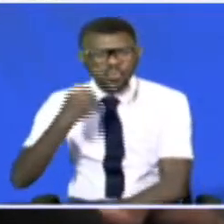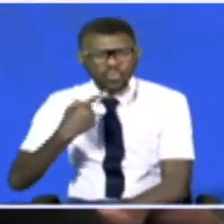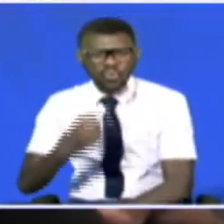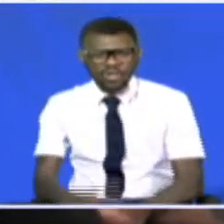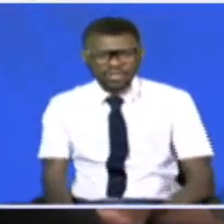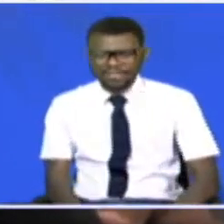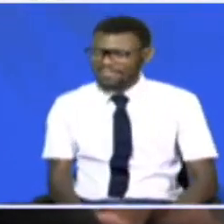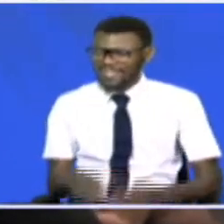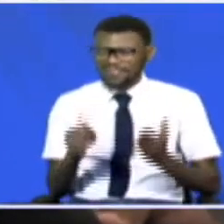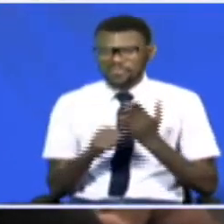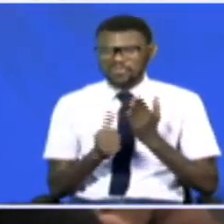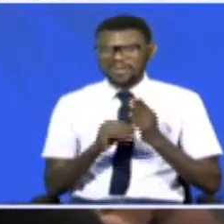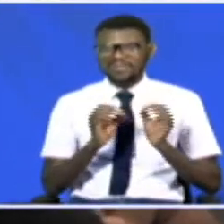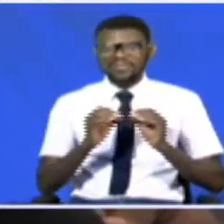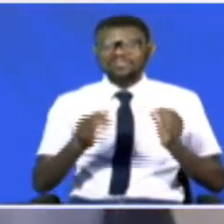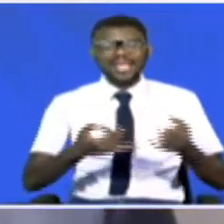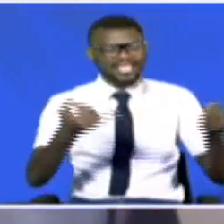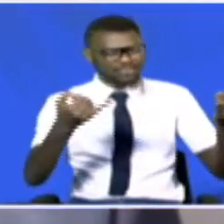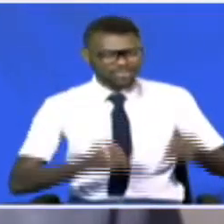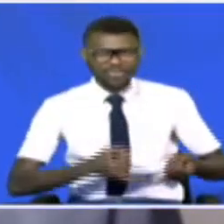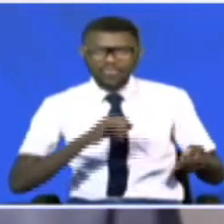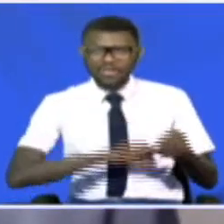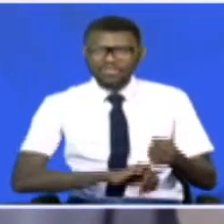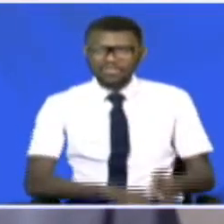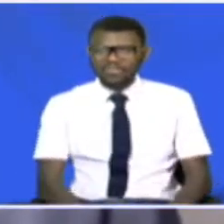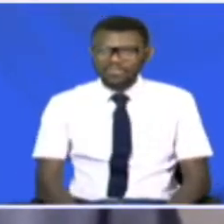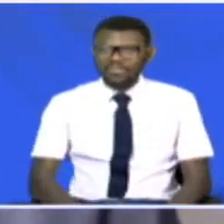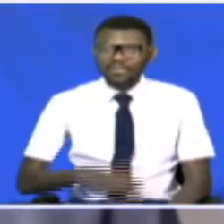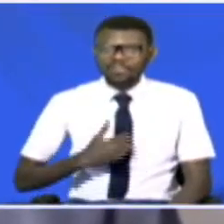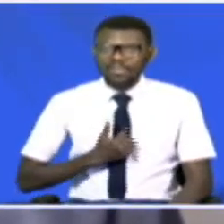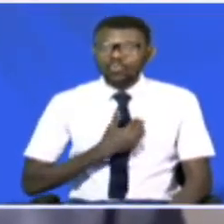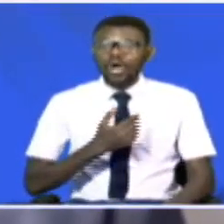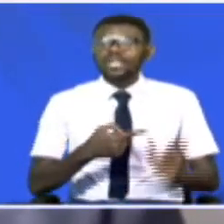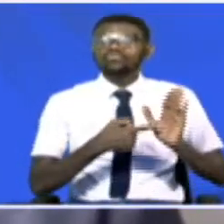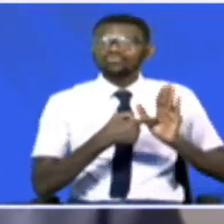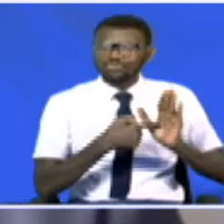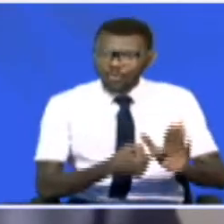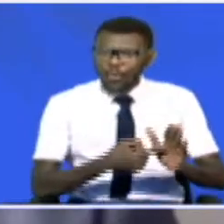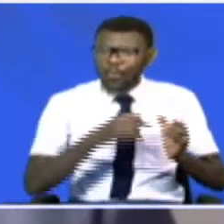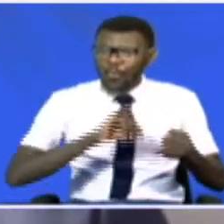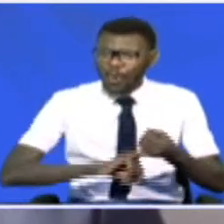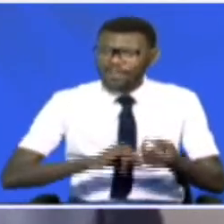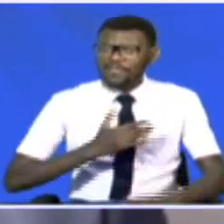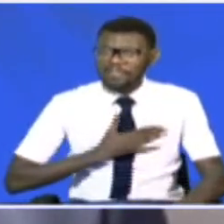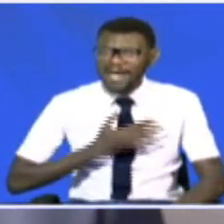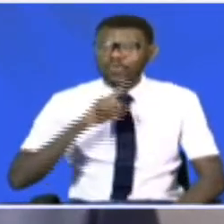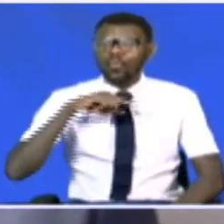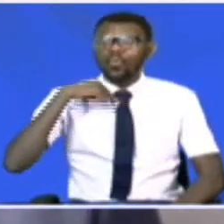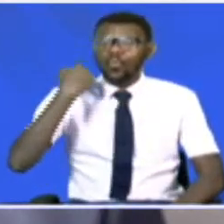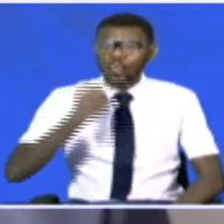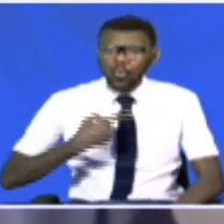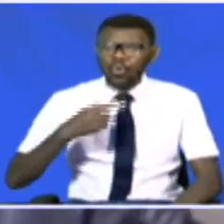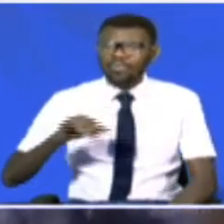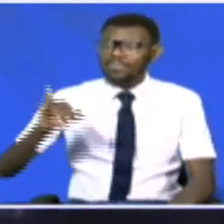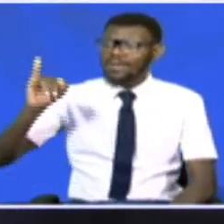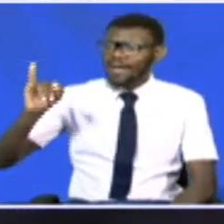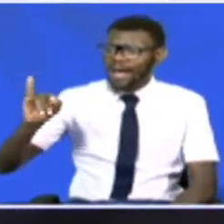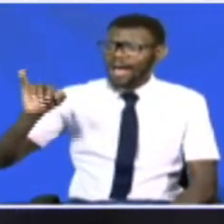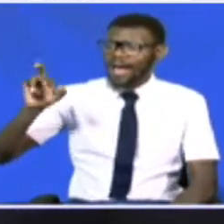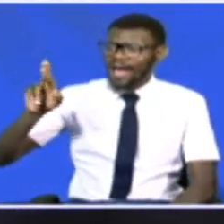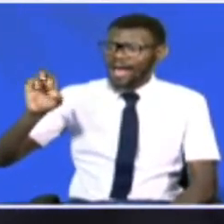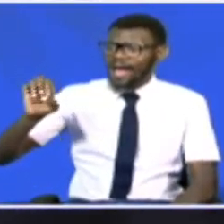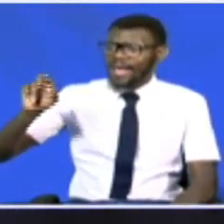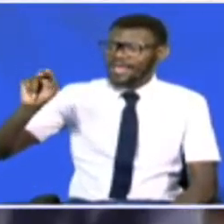ubaya. Introduce her then. Ngoja nimonyeshe sasa bibi yangu. Irene Zisa